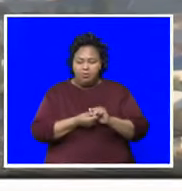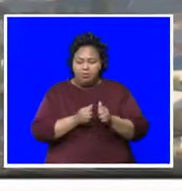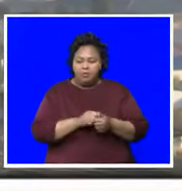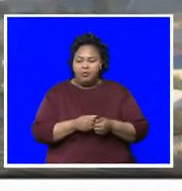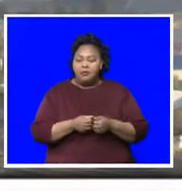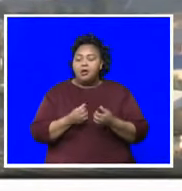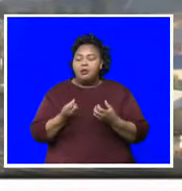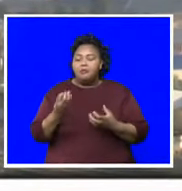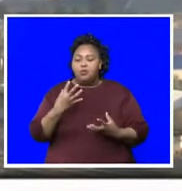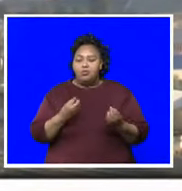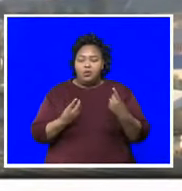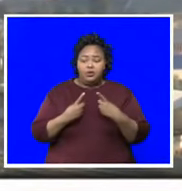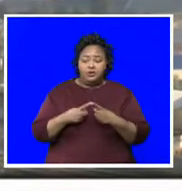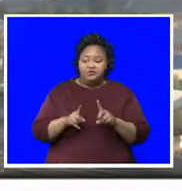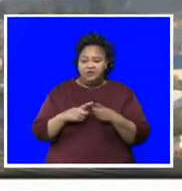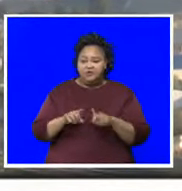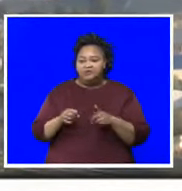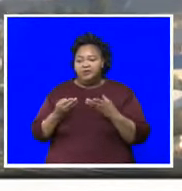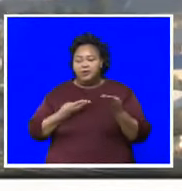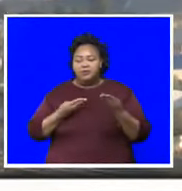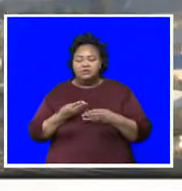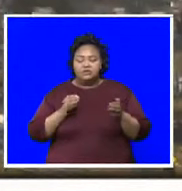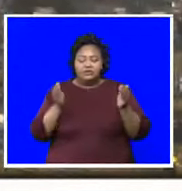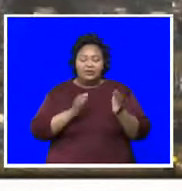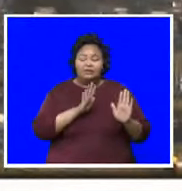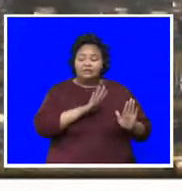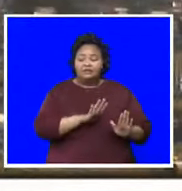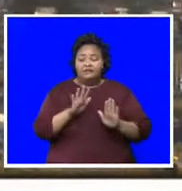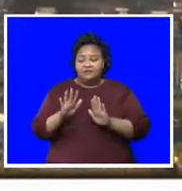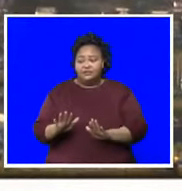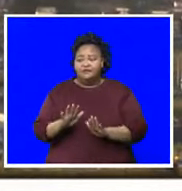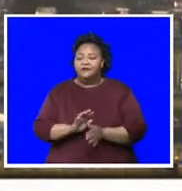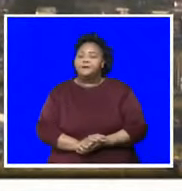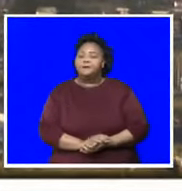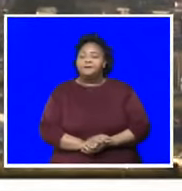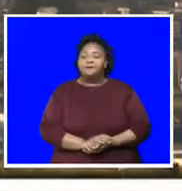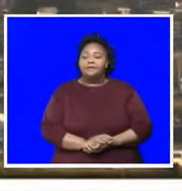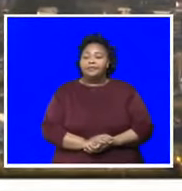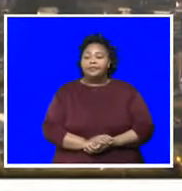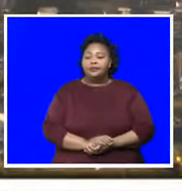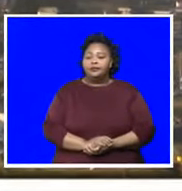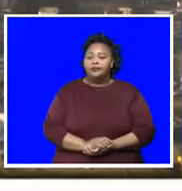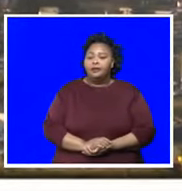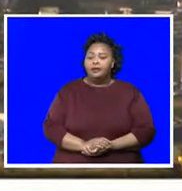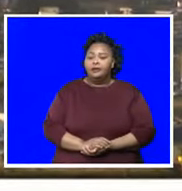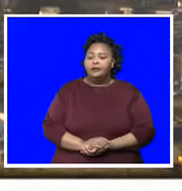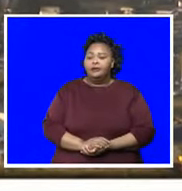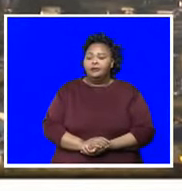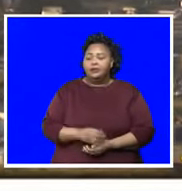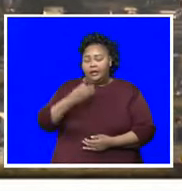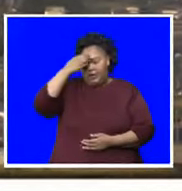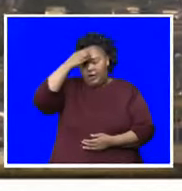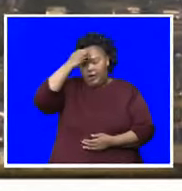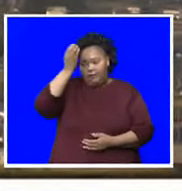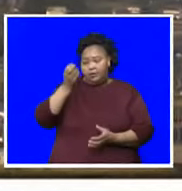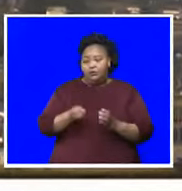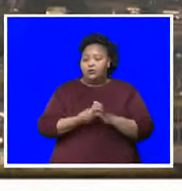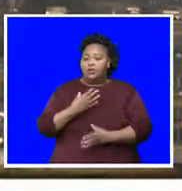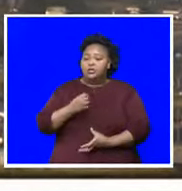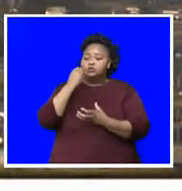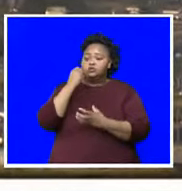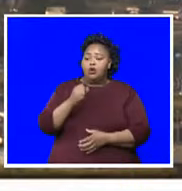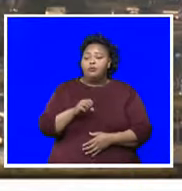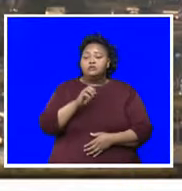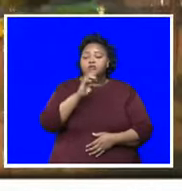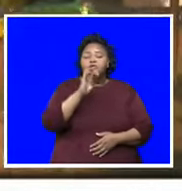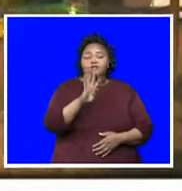medium businesses in Eswatini, the government of Eswatini established the 45 million Malangeni SME